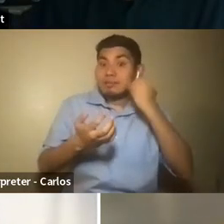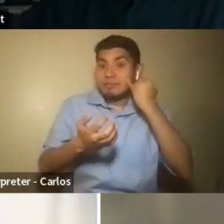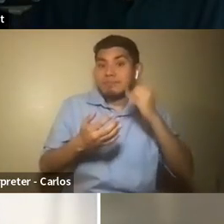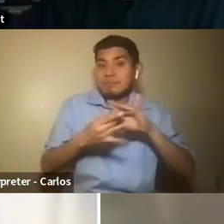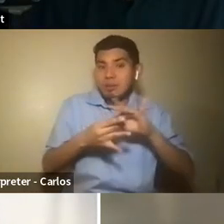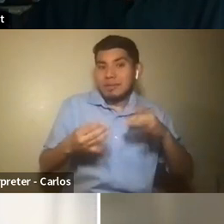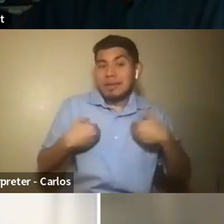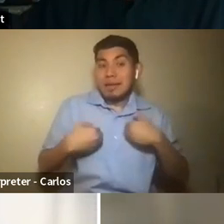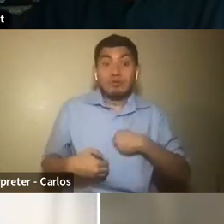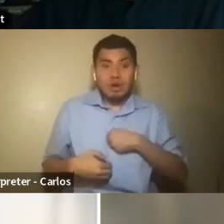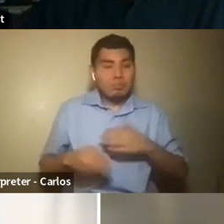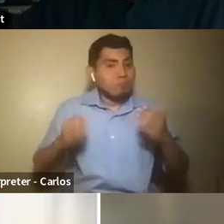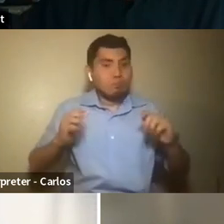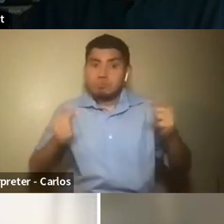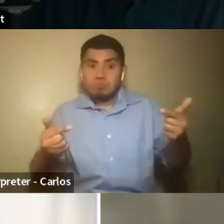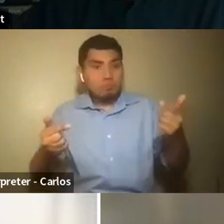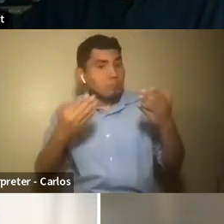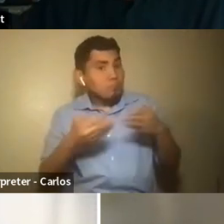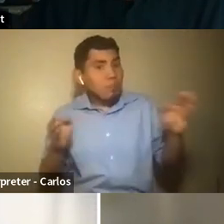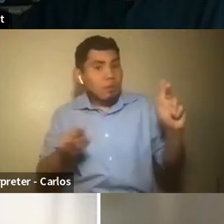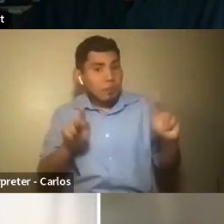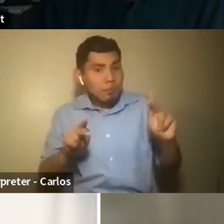if there's any public comment.